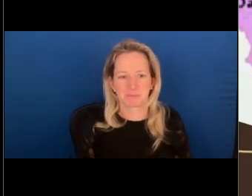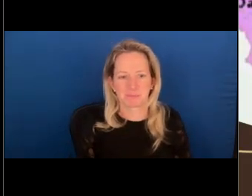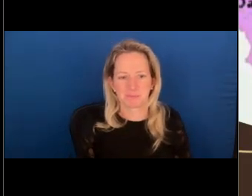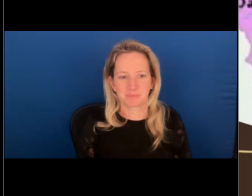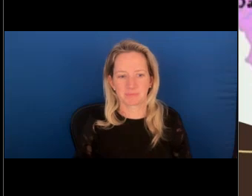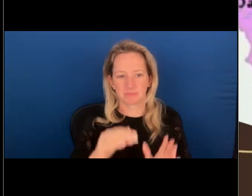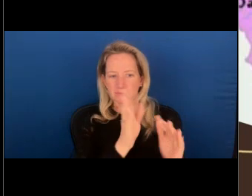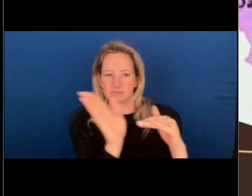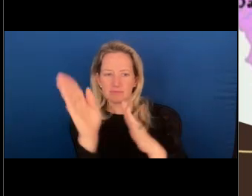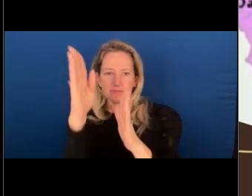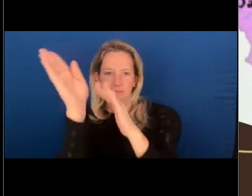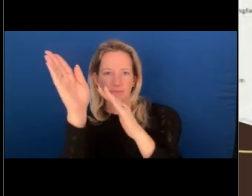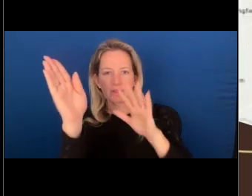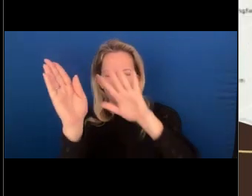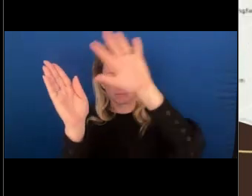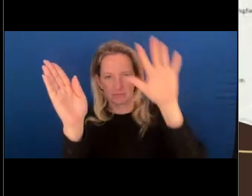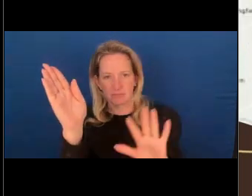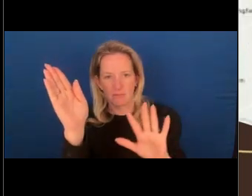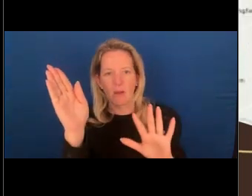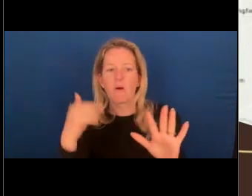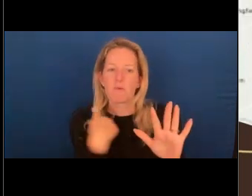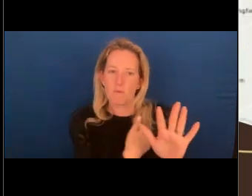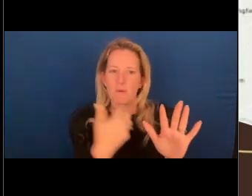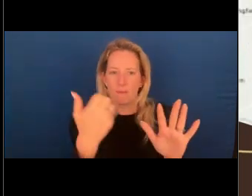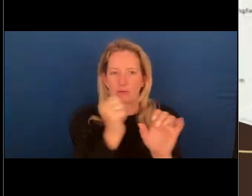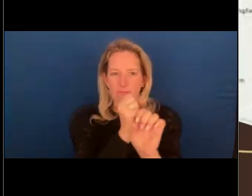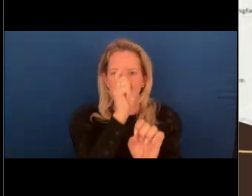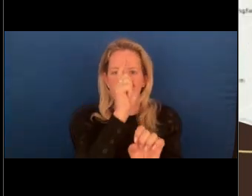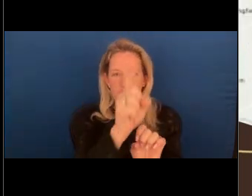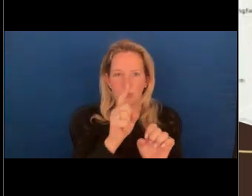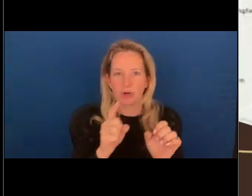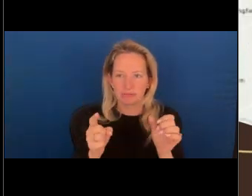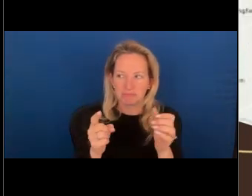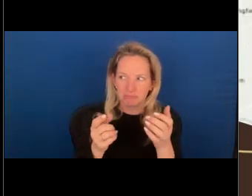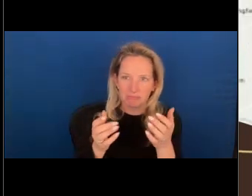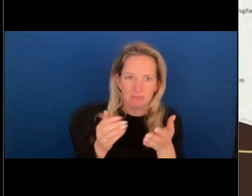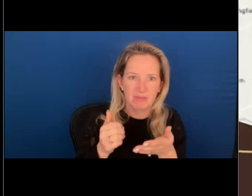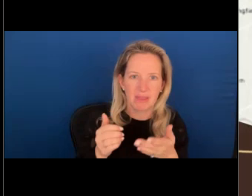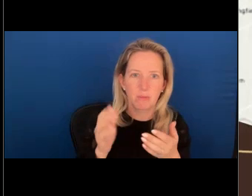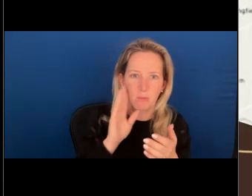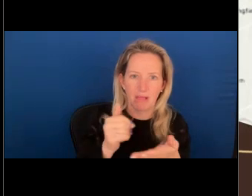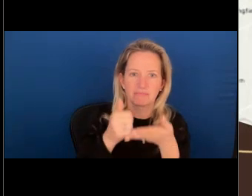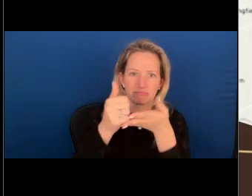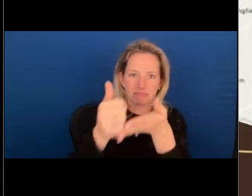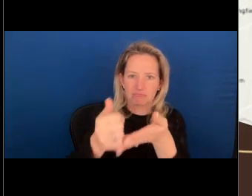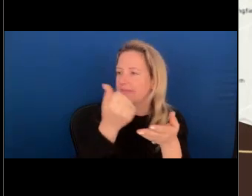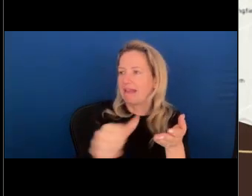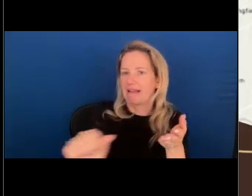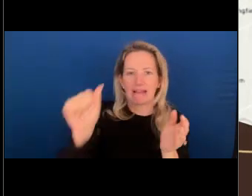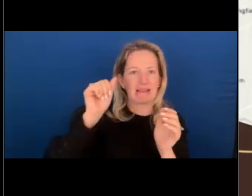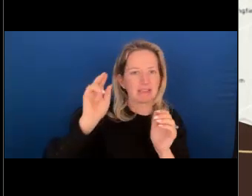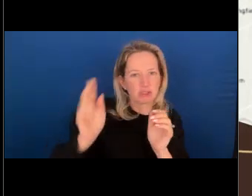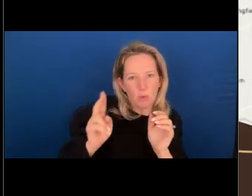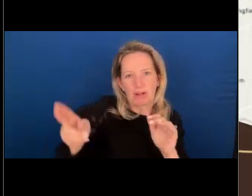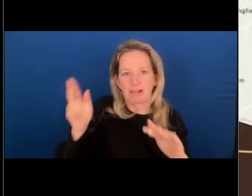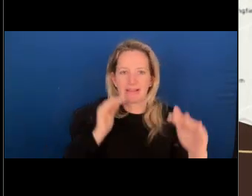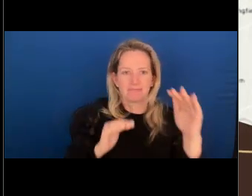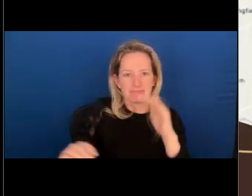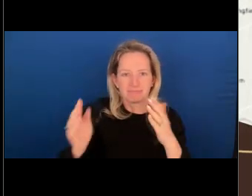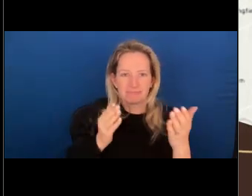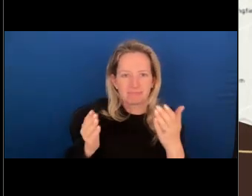So we want to ensure that the efforts of the coalition assist historically disadvantaged communities in the area. And this map here